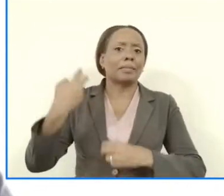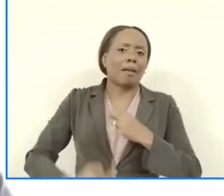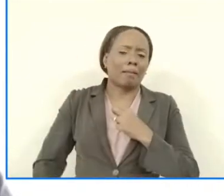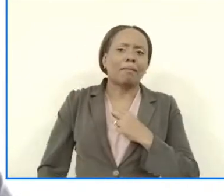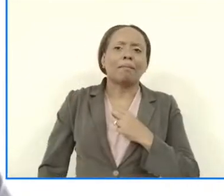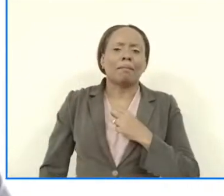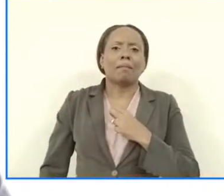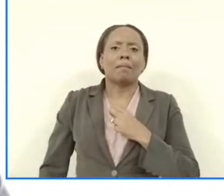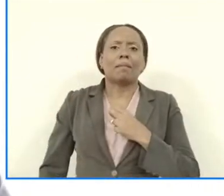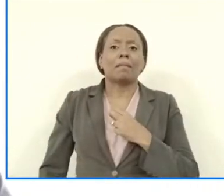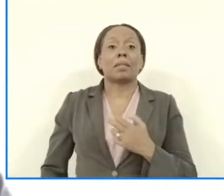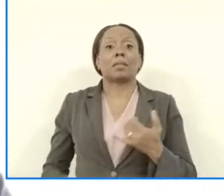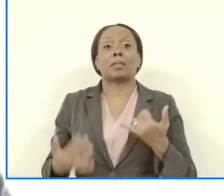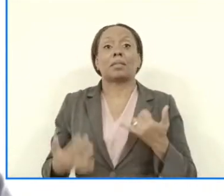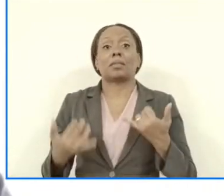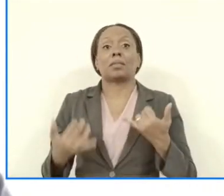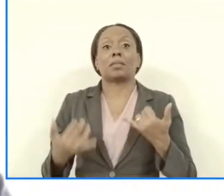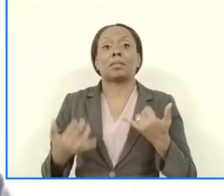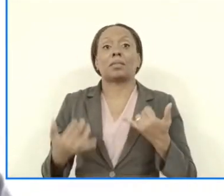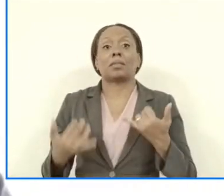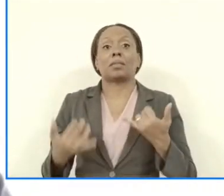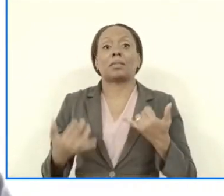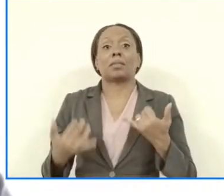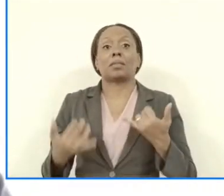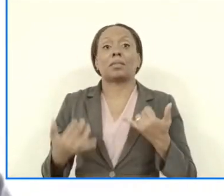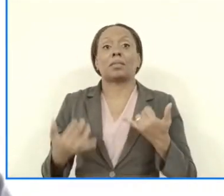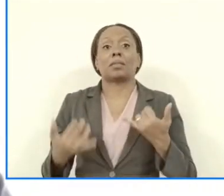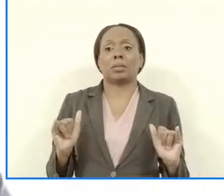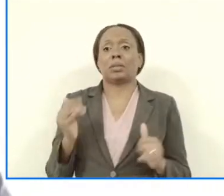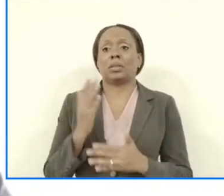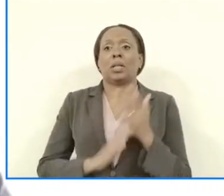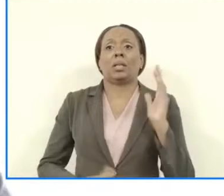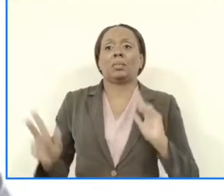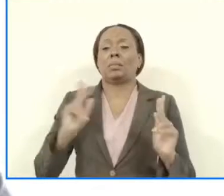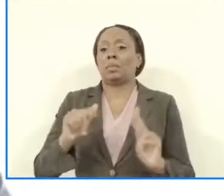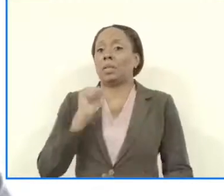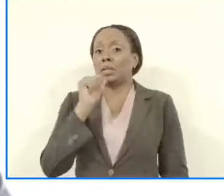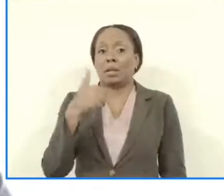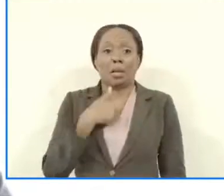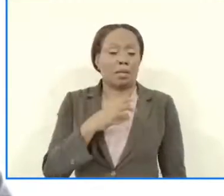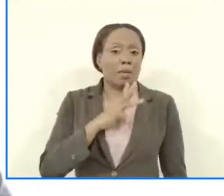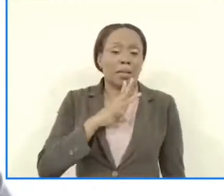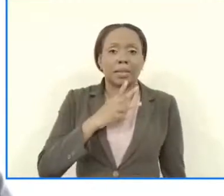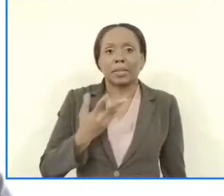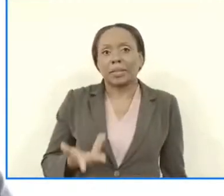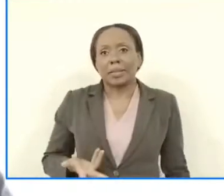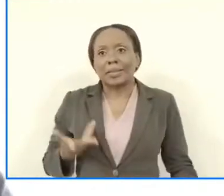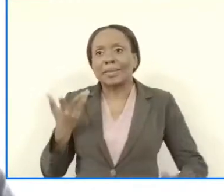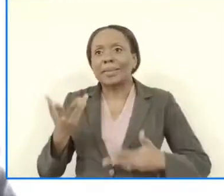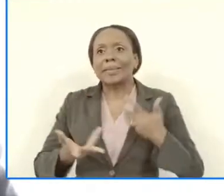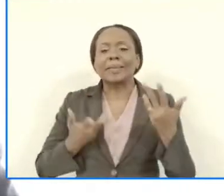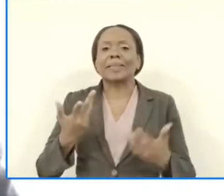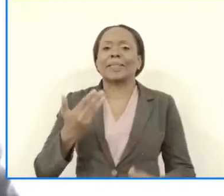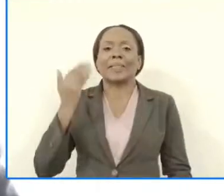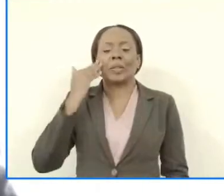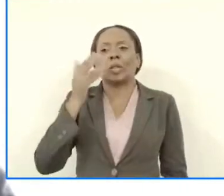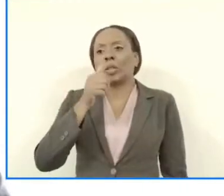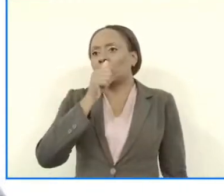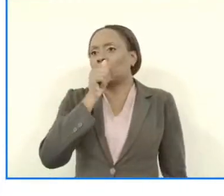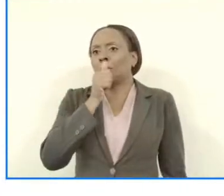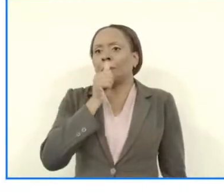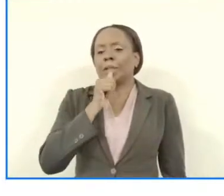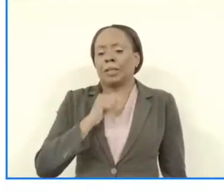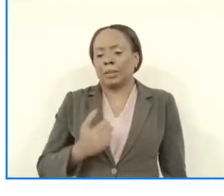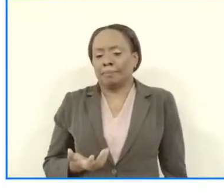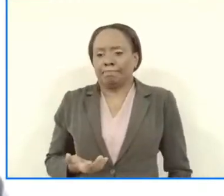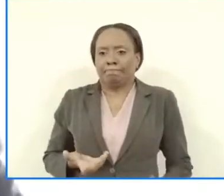And now that we're still seeing some pockets or areas where we still have to get water delivered, we know that your patience is being sorely